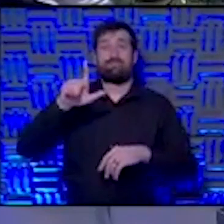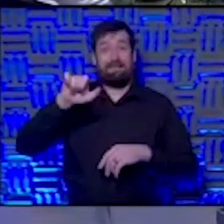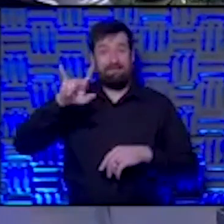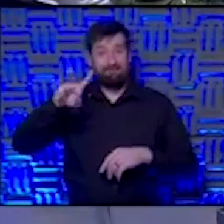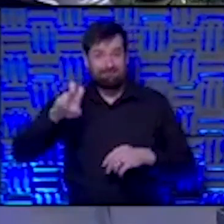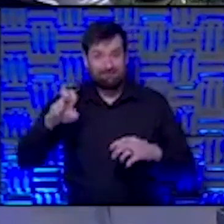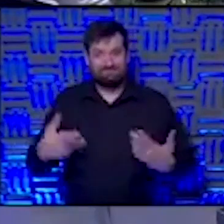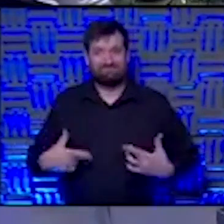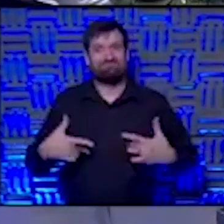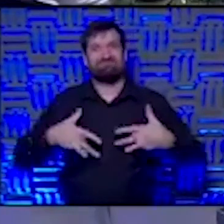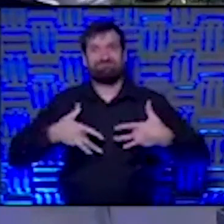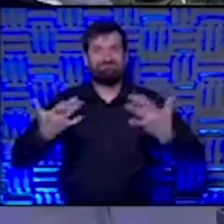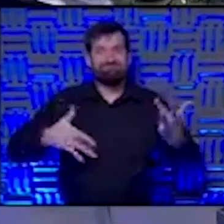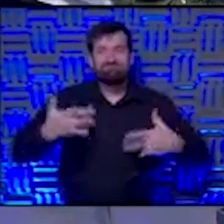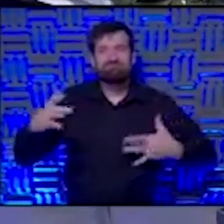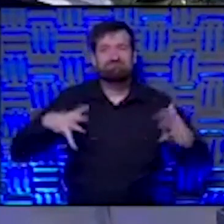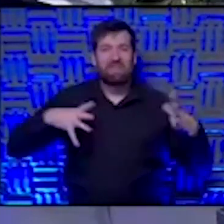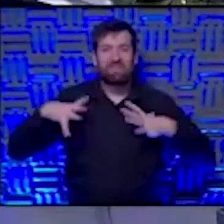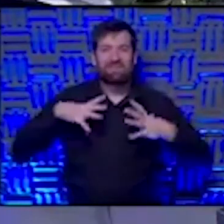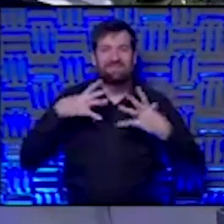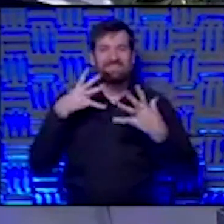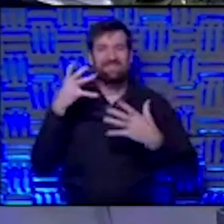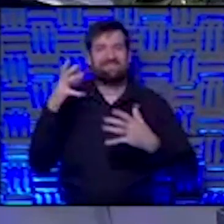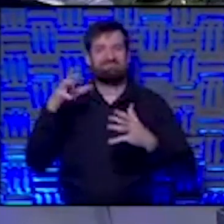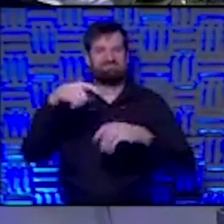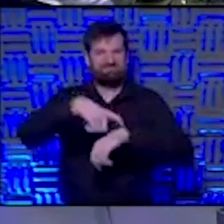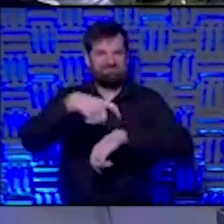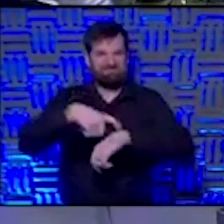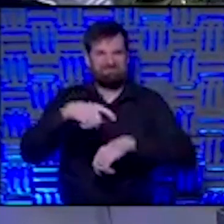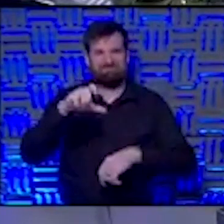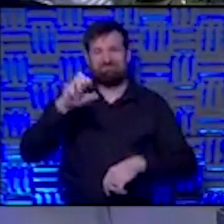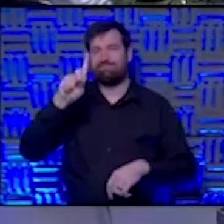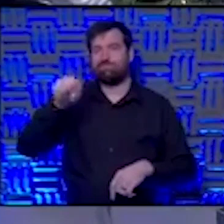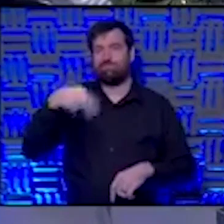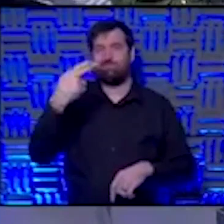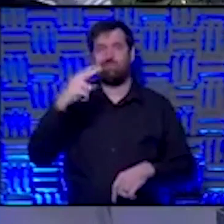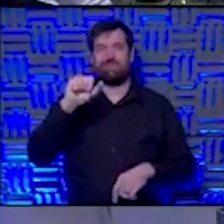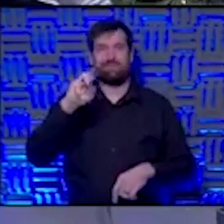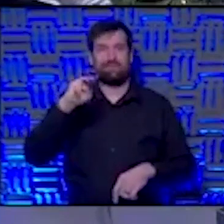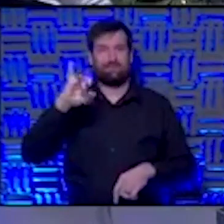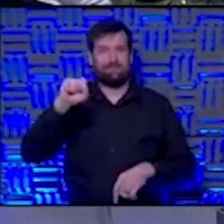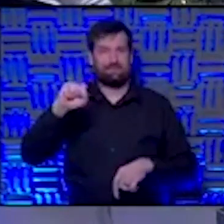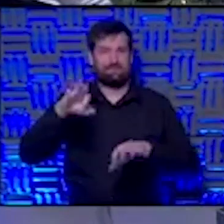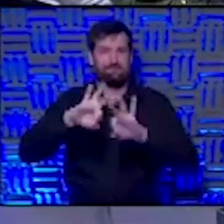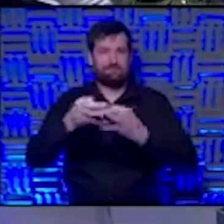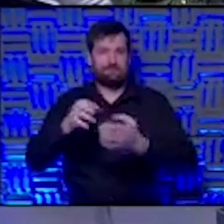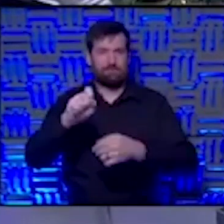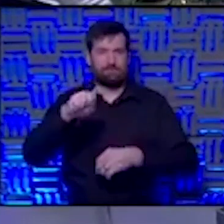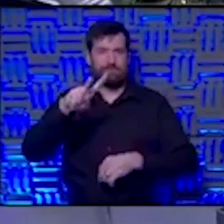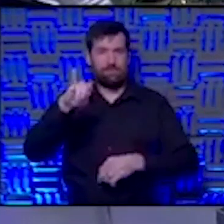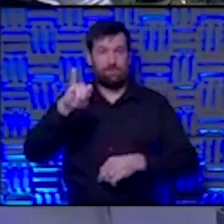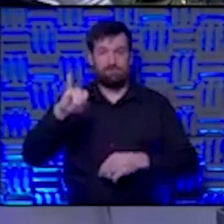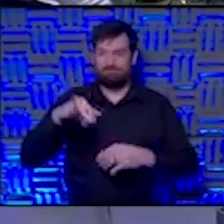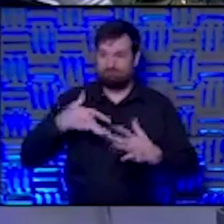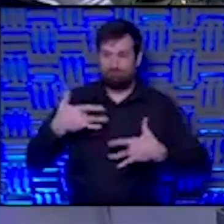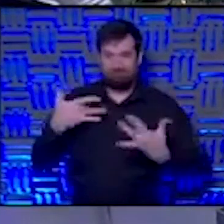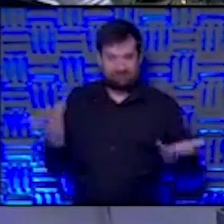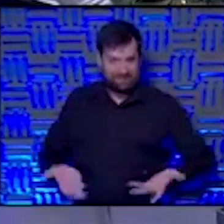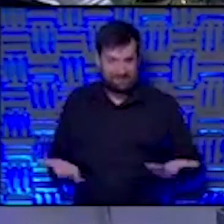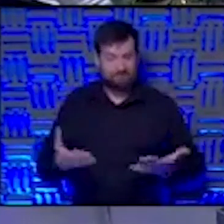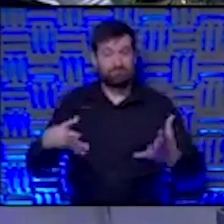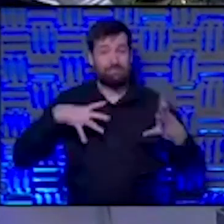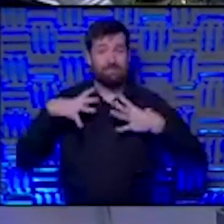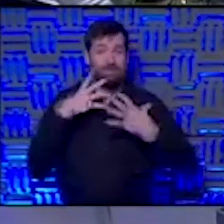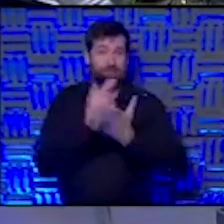festive holiday season, Dolph Simon's family studio here at the University of Kansas Health System. We're delighted to be back with you. We're kicking off holiday